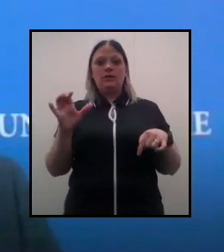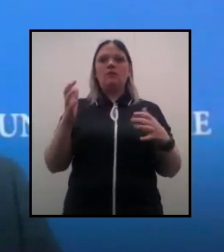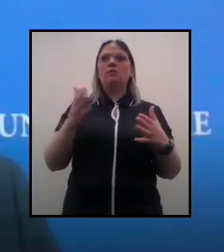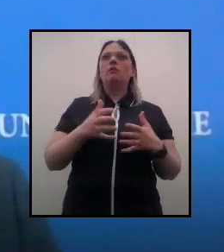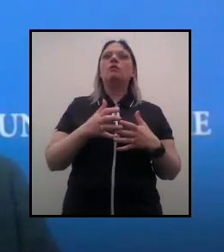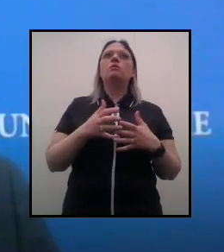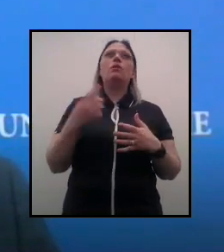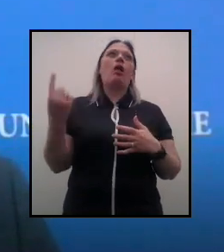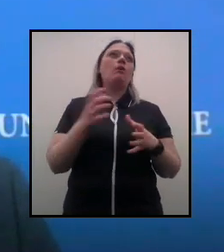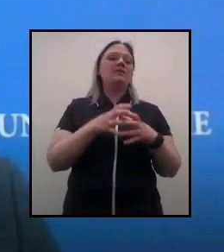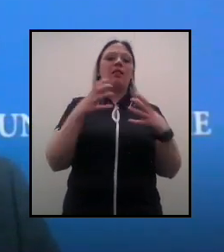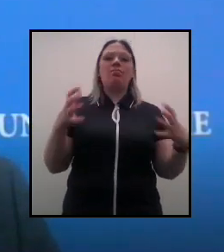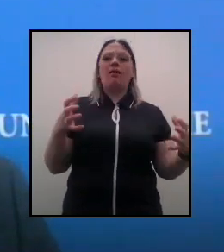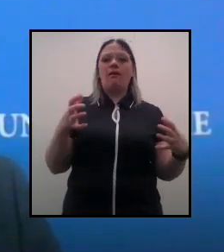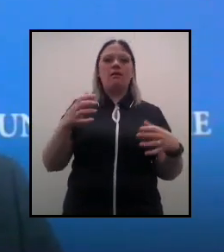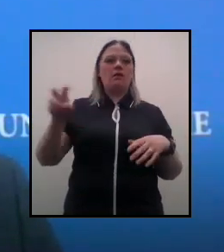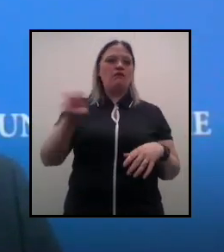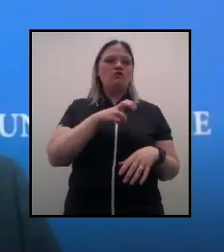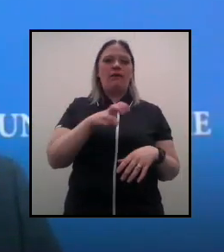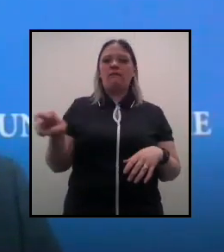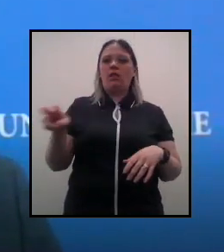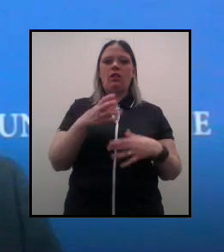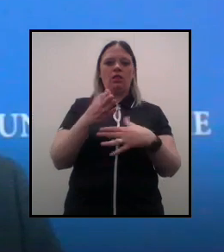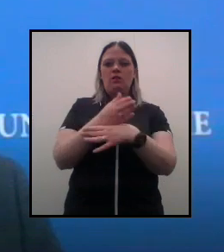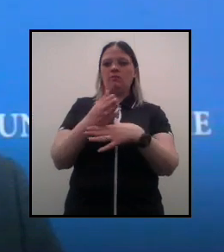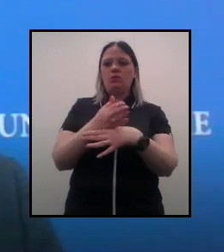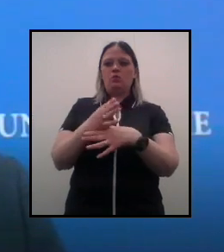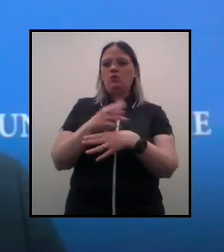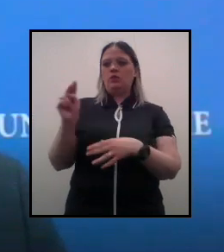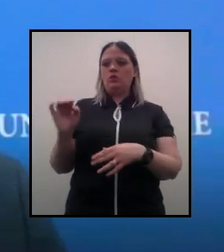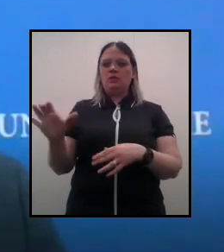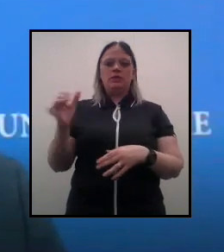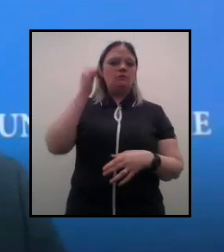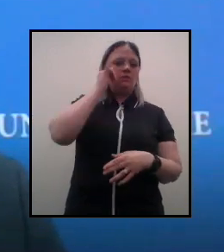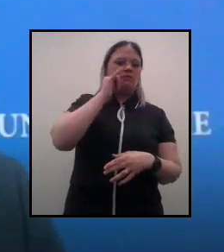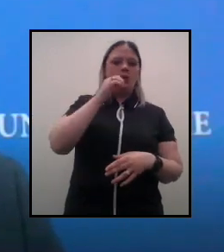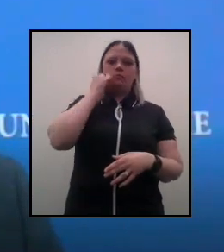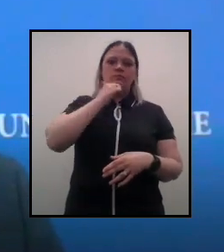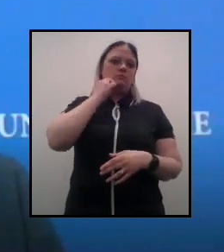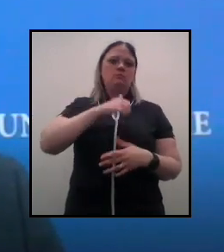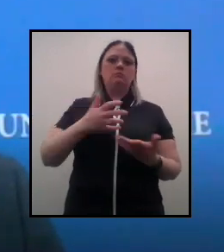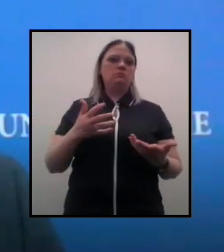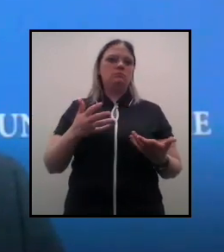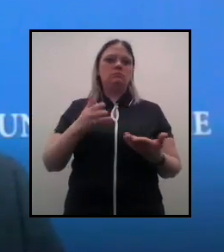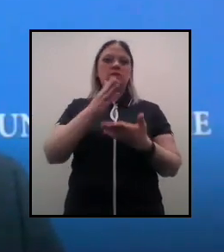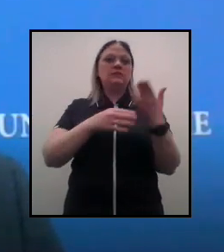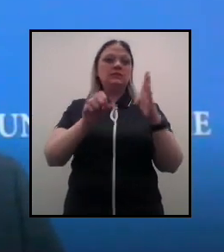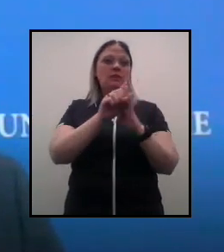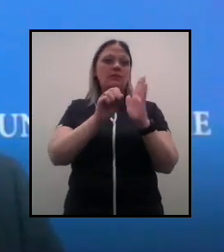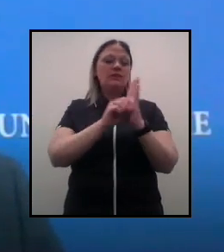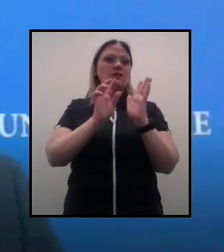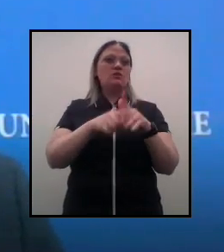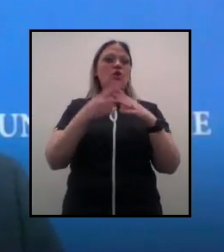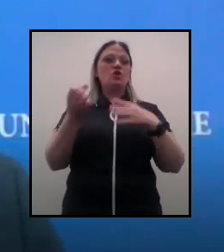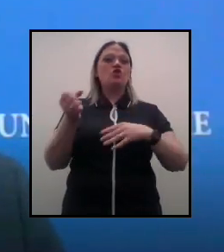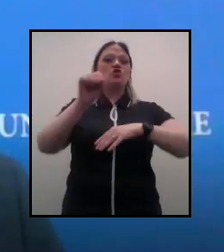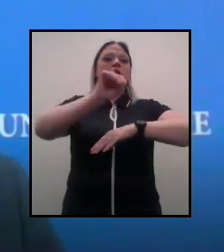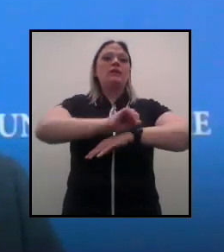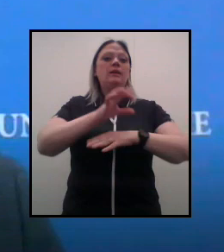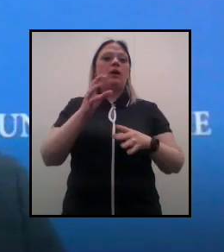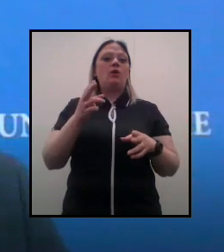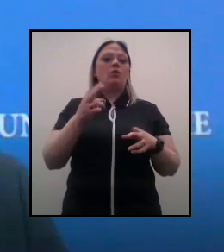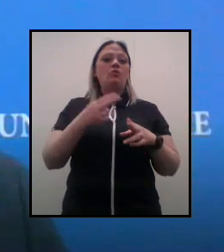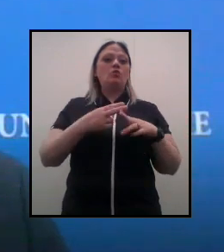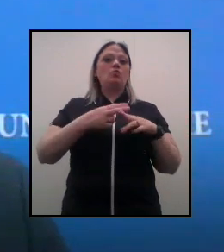lot of travel between Buffalo and New York City on a daily basis. Some of those states started shutting down a little sooner than we